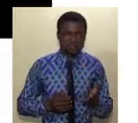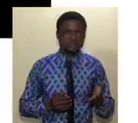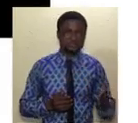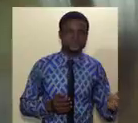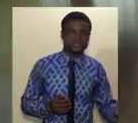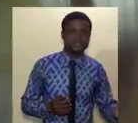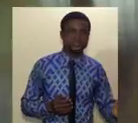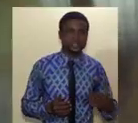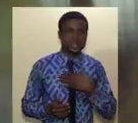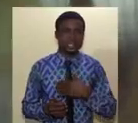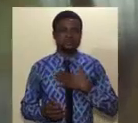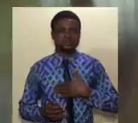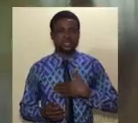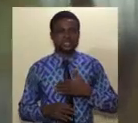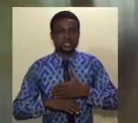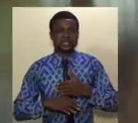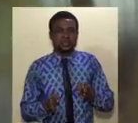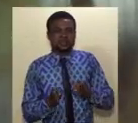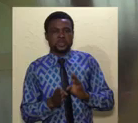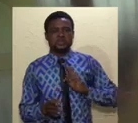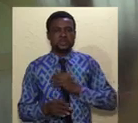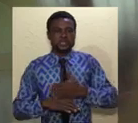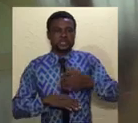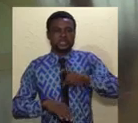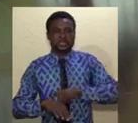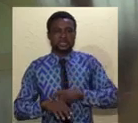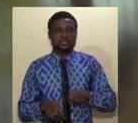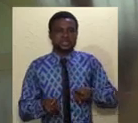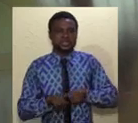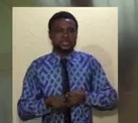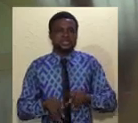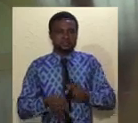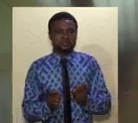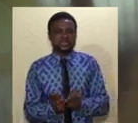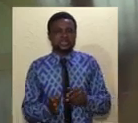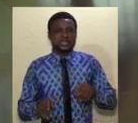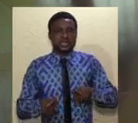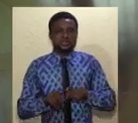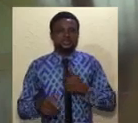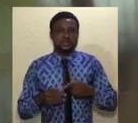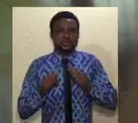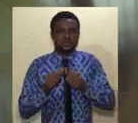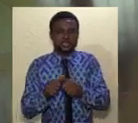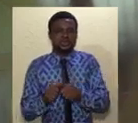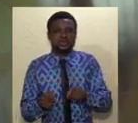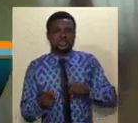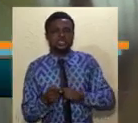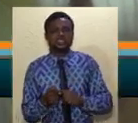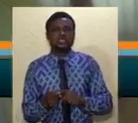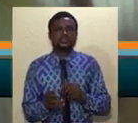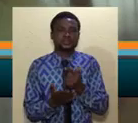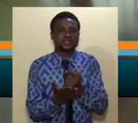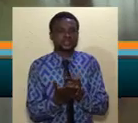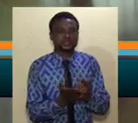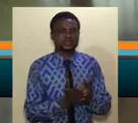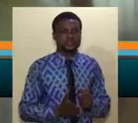abuse. And please, meet us next time, same station, same time, as we continue these conversations. But before we go, I